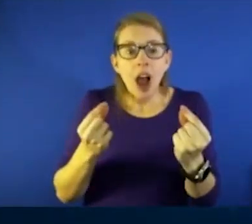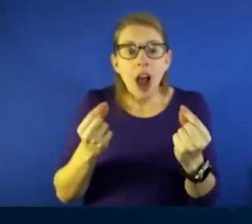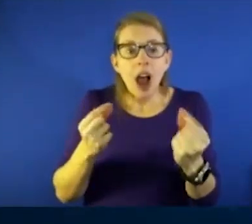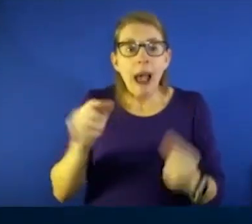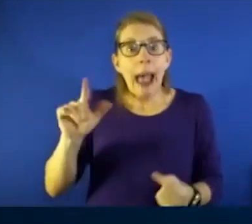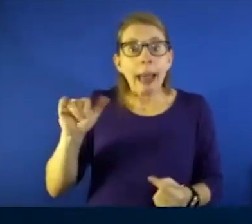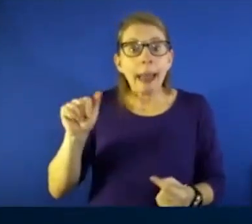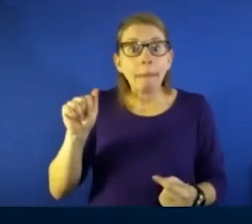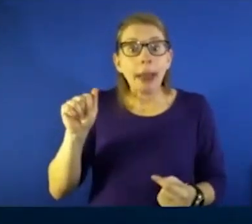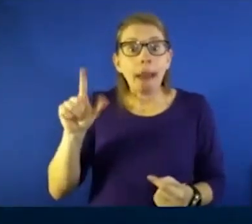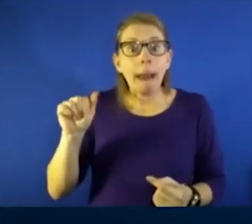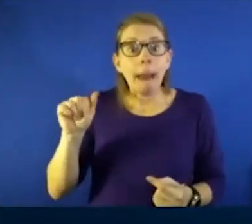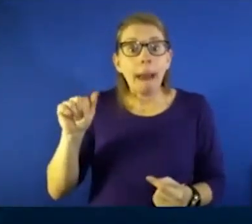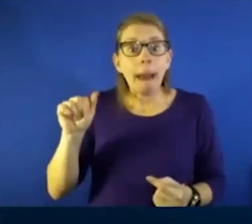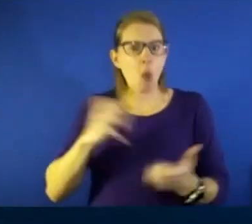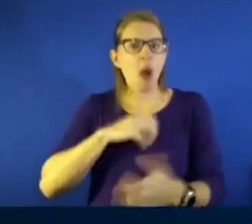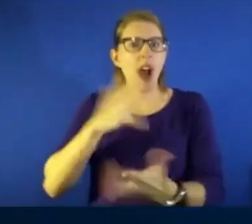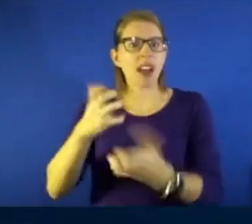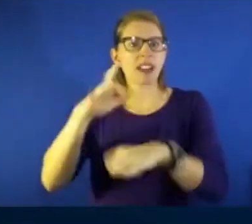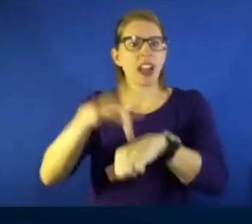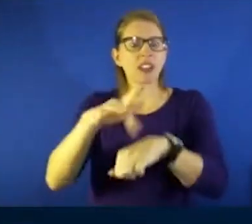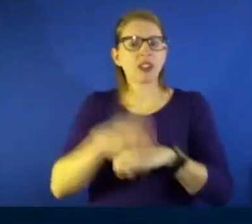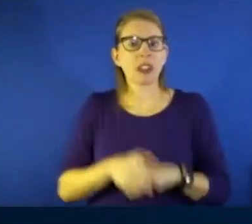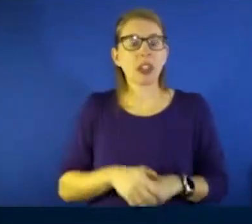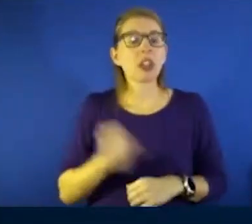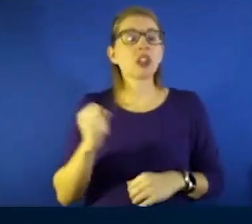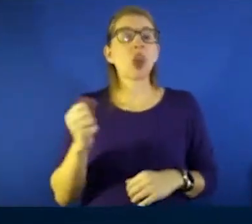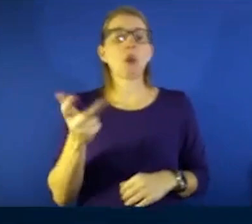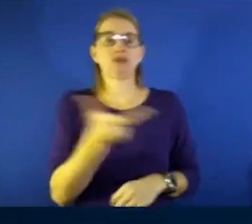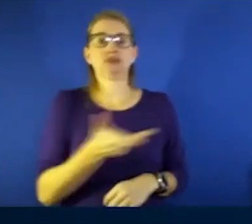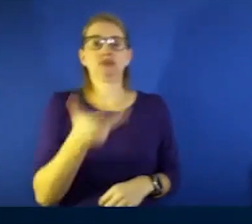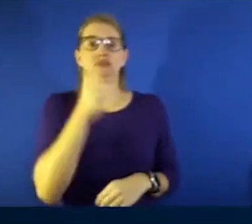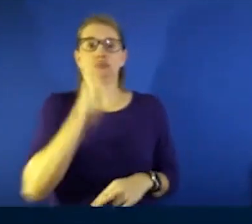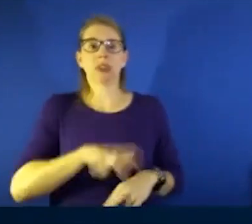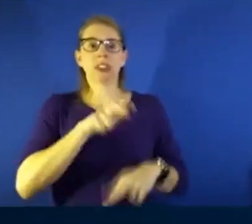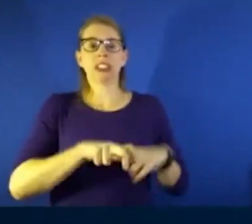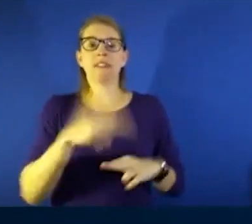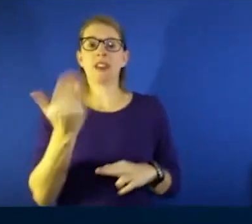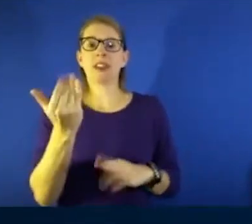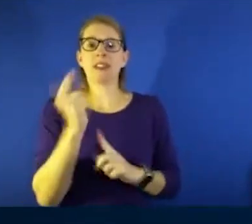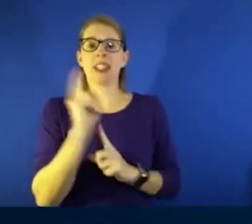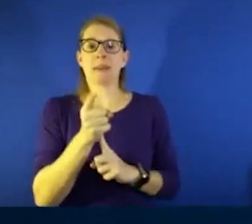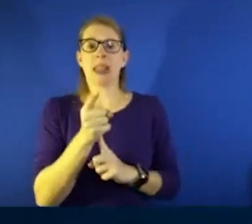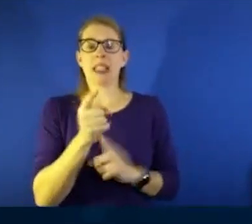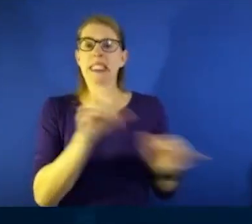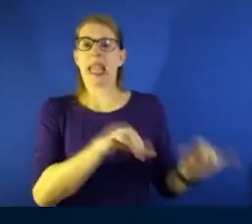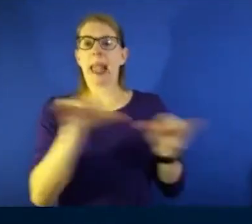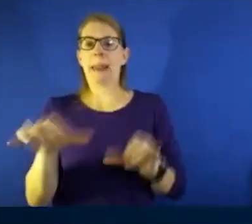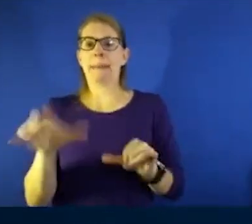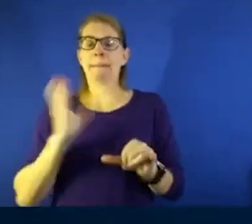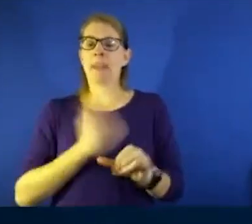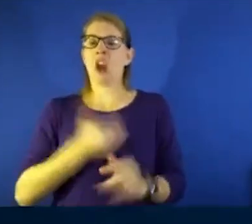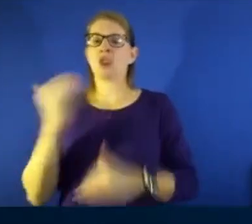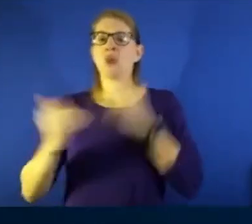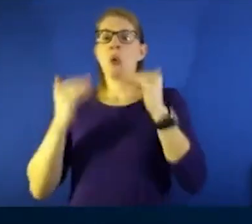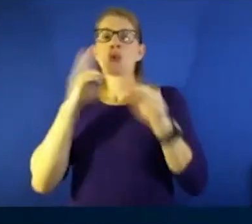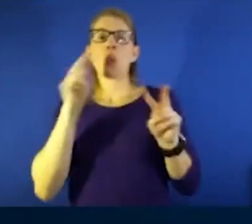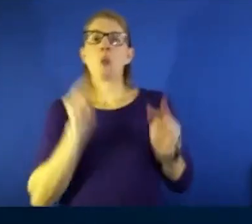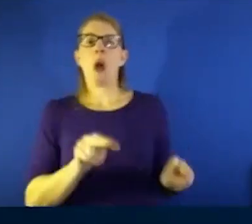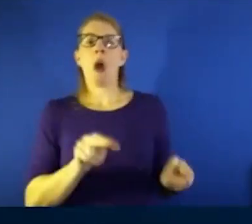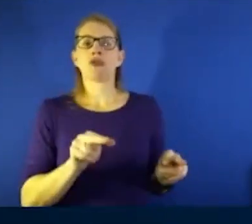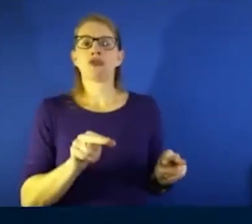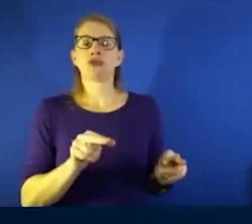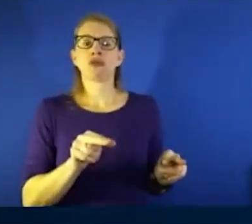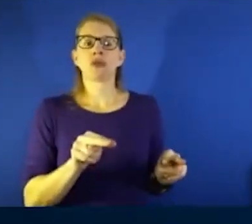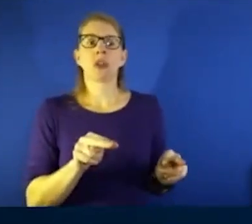All right. Floribama. Yeah, so they're going to sit here for 15 minutes, just Florida. like we do with Yeah. our adults, and watch them. We're going to have them